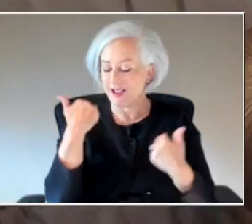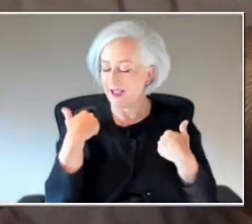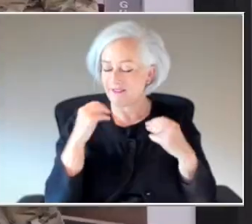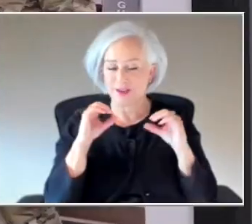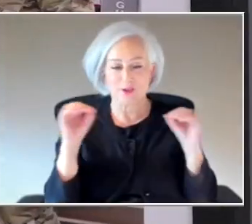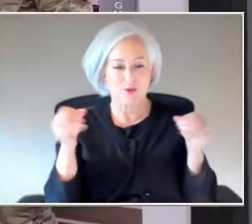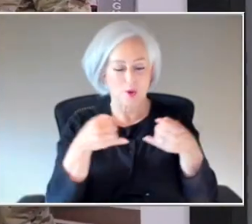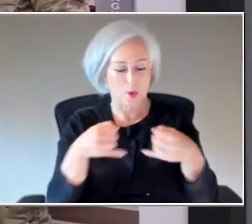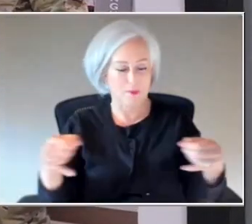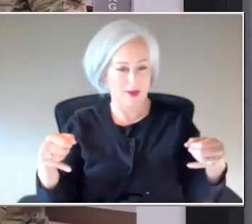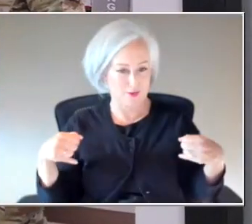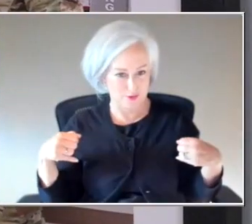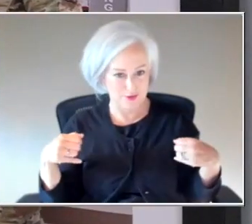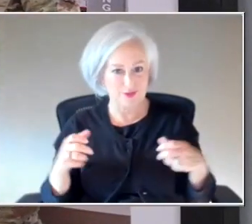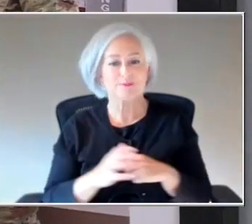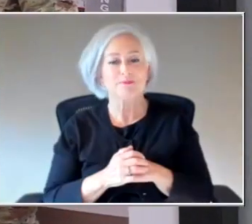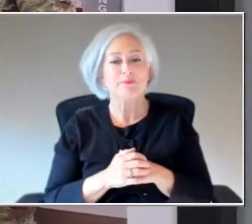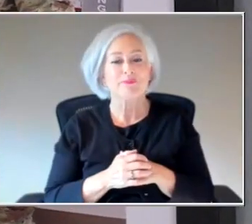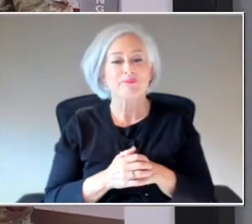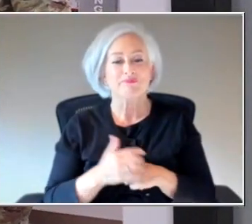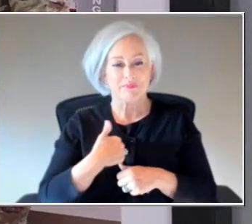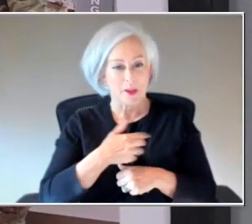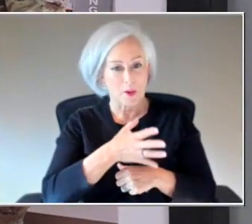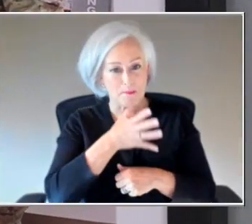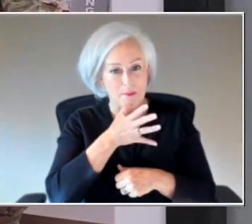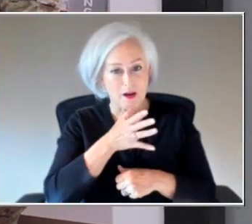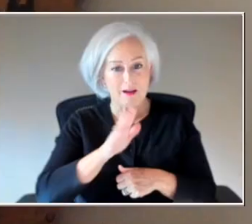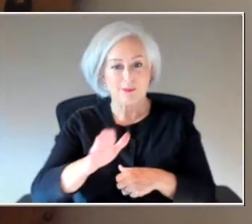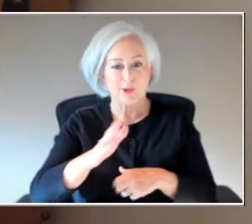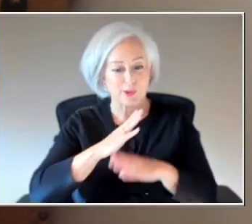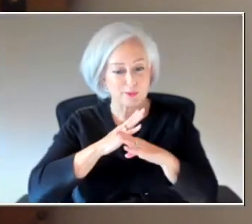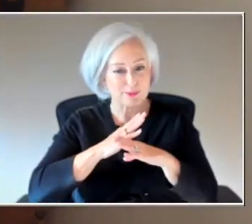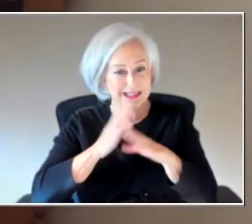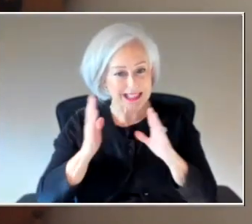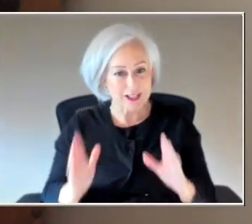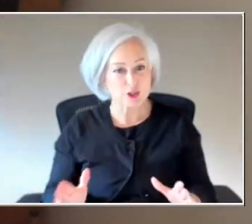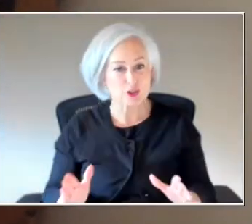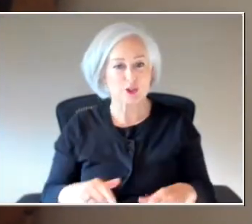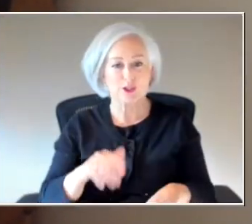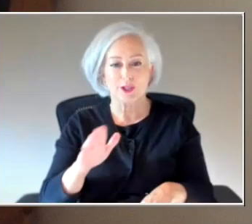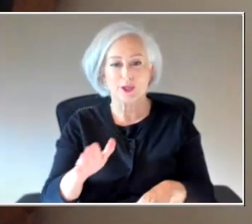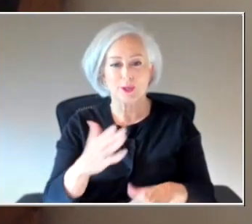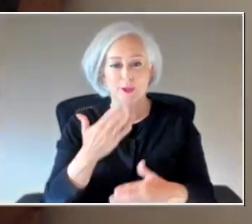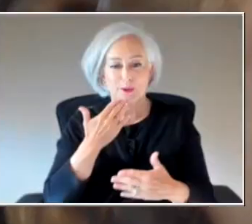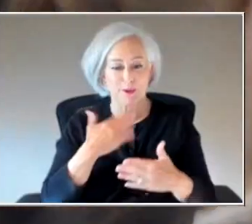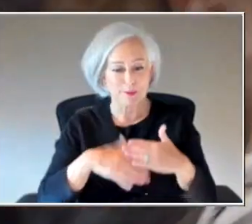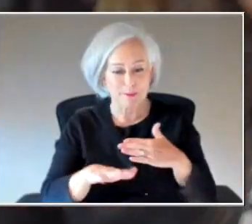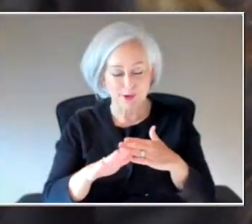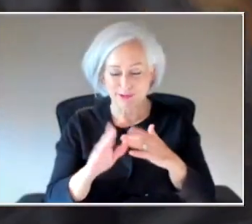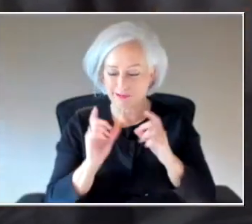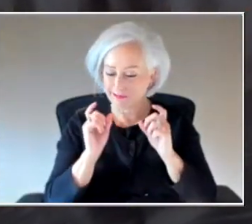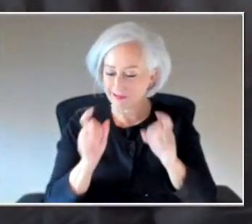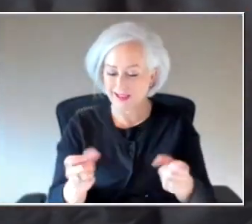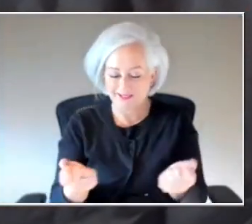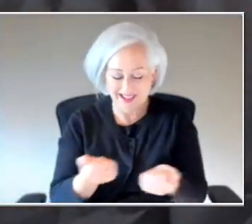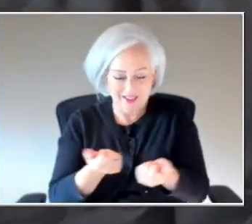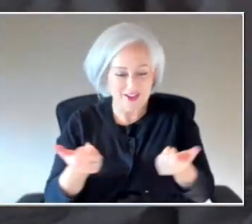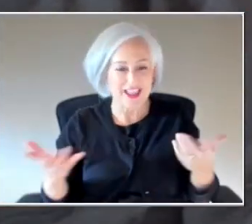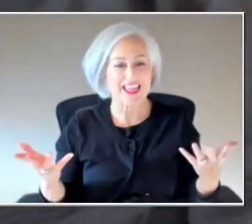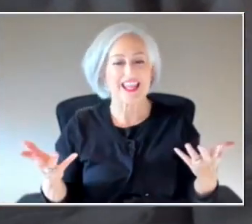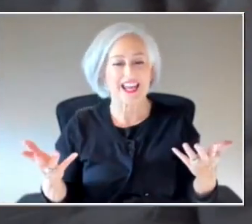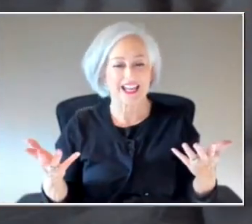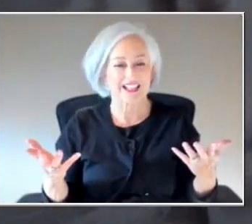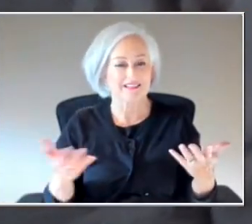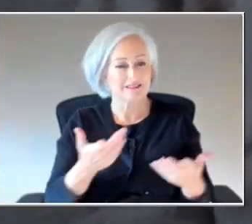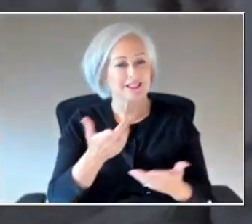reason for that. I am her mother, I am her protector, I am her birth mother, giver, everything. And she means so much to